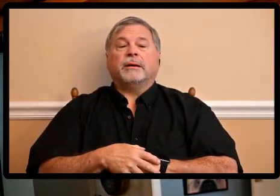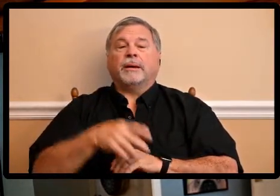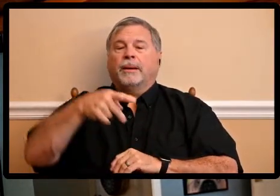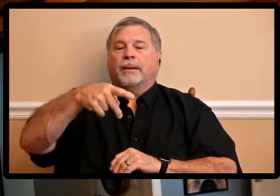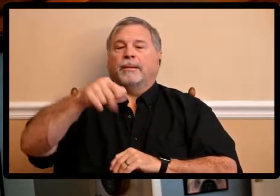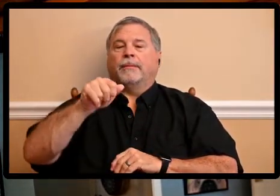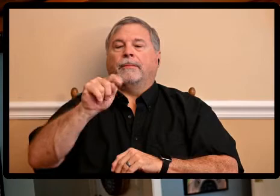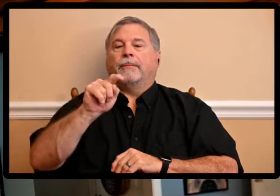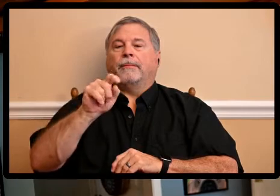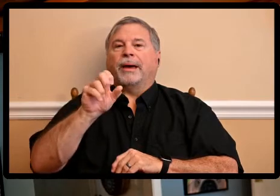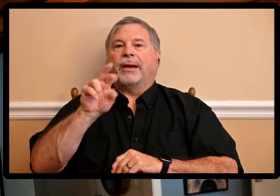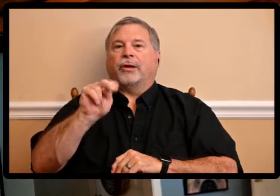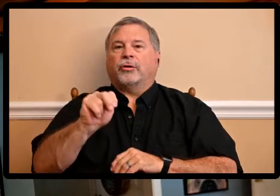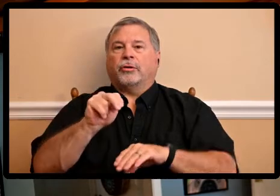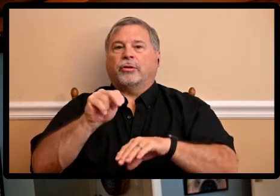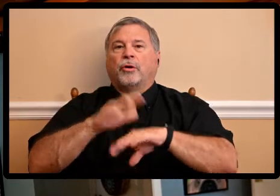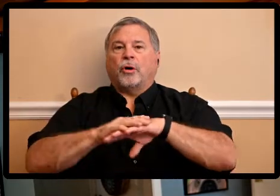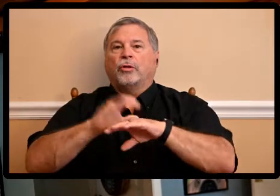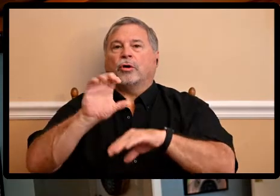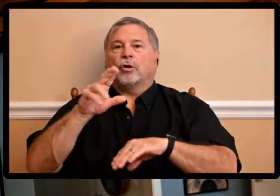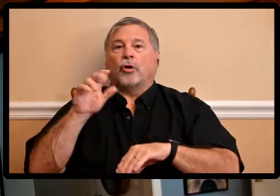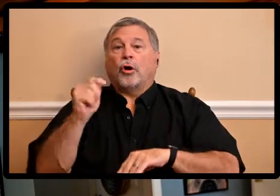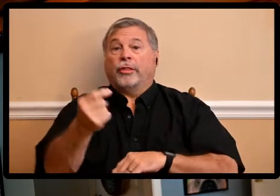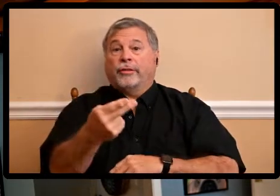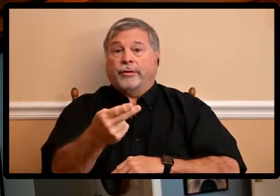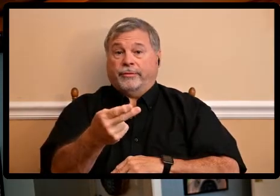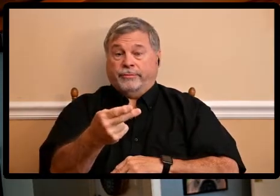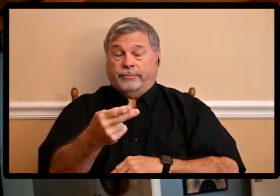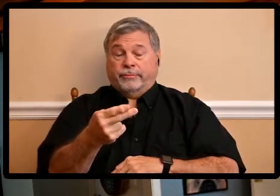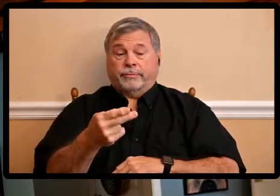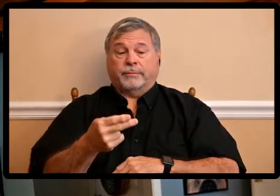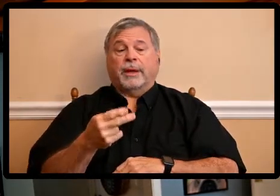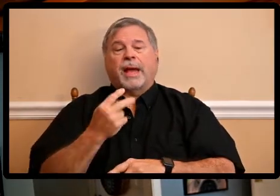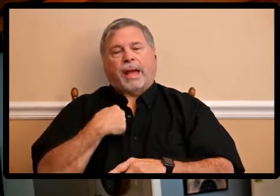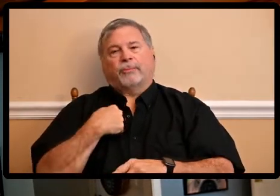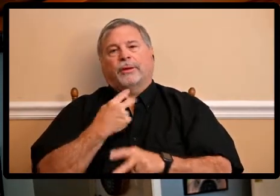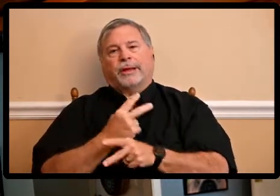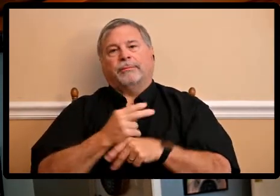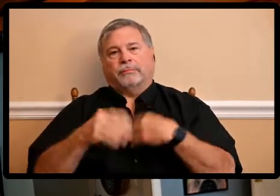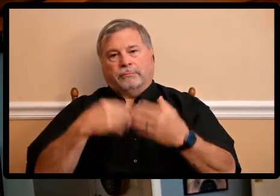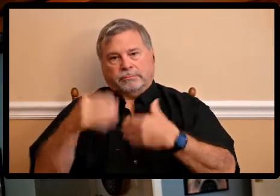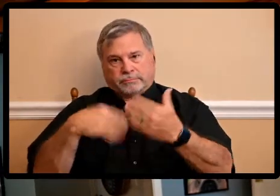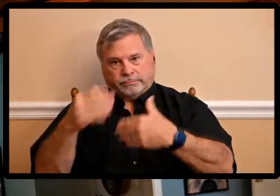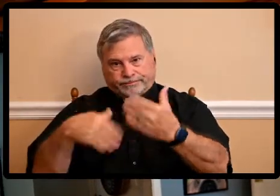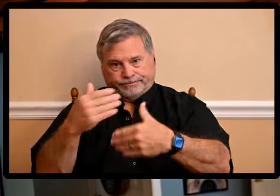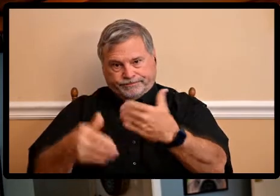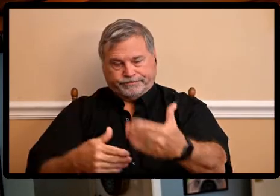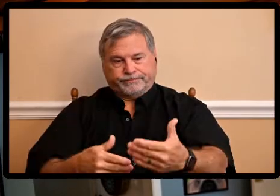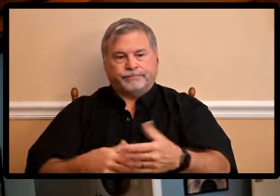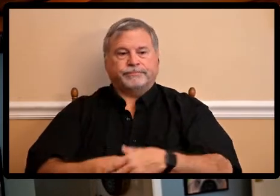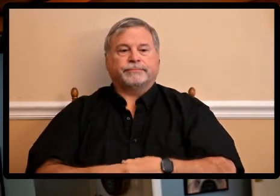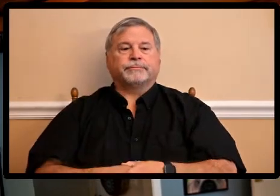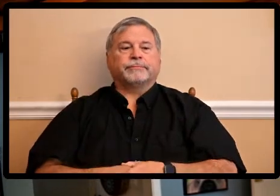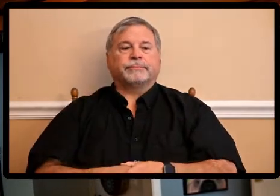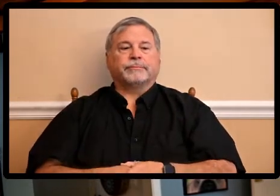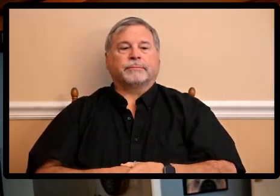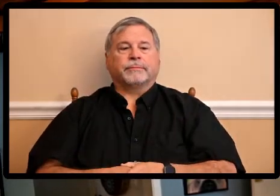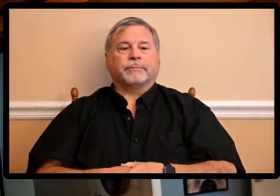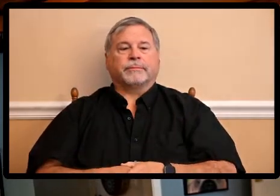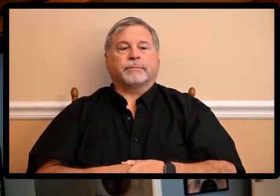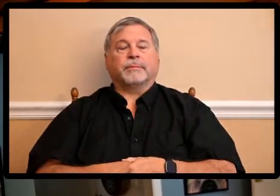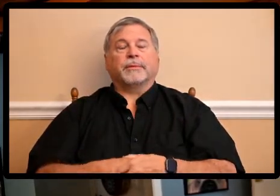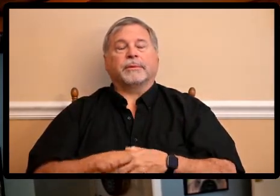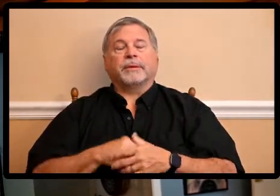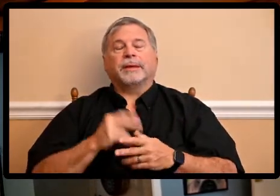pattern of the cloth that we have under here. So I'm going to keep doing this for a bit. And I'm just going to keep stretching